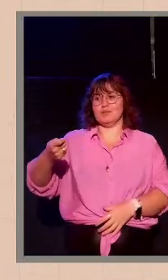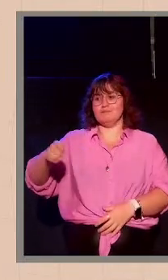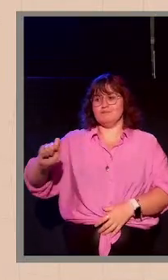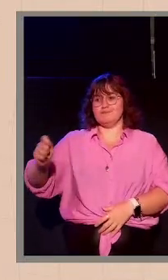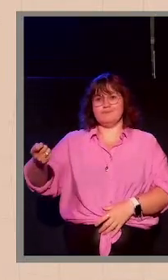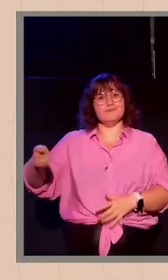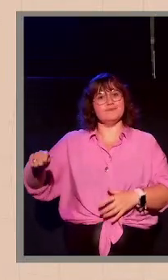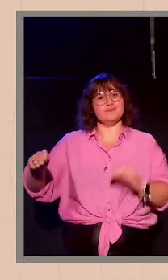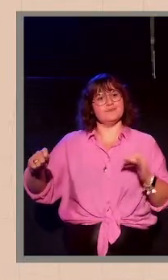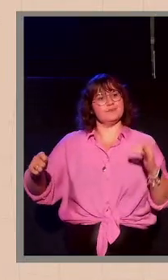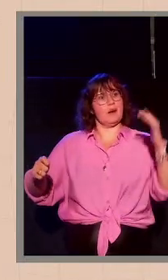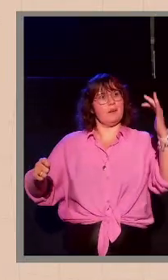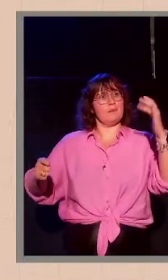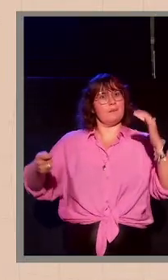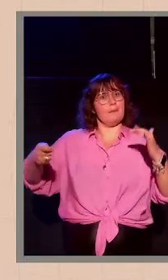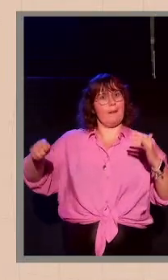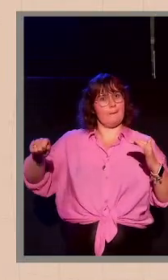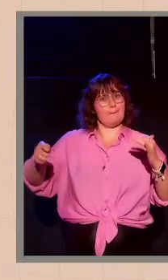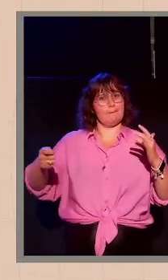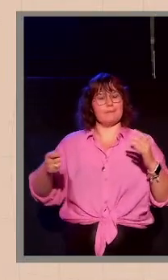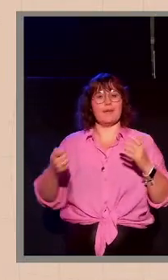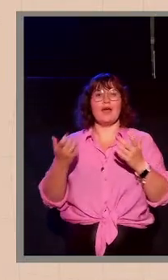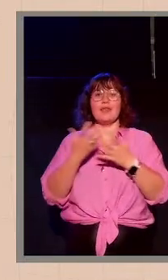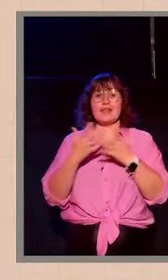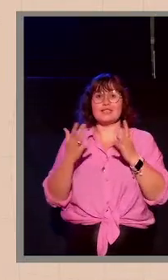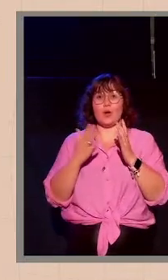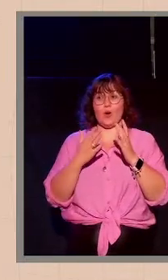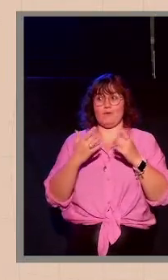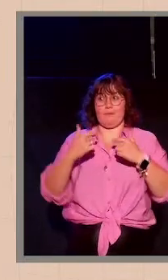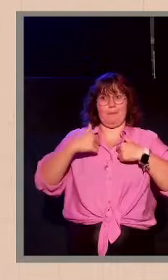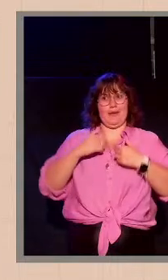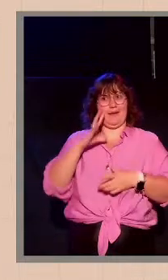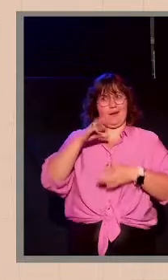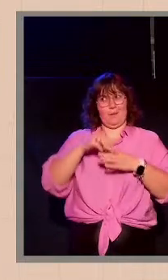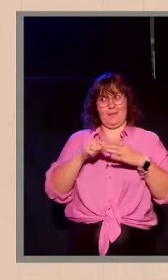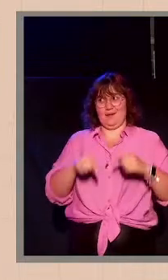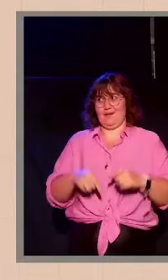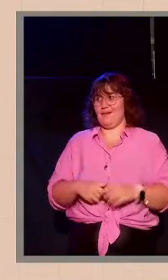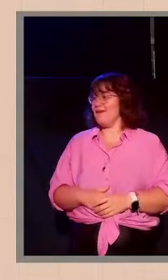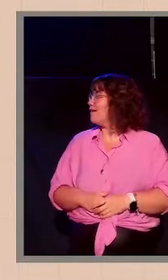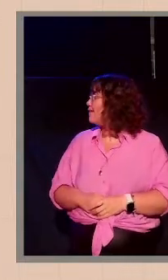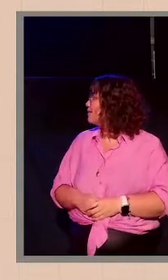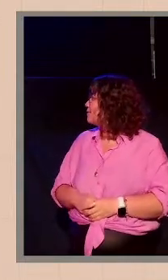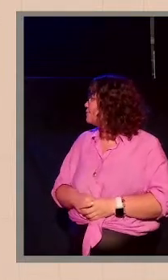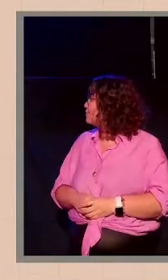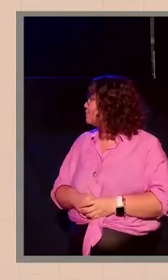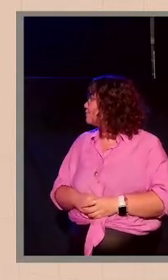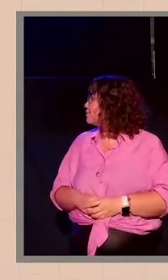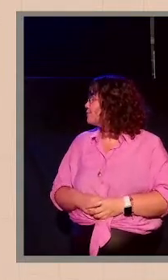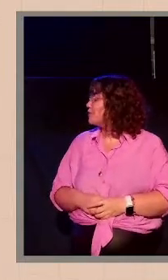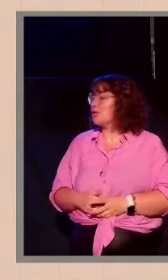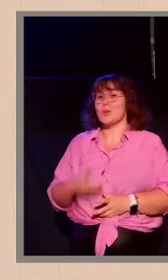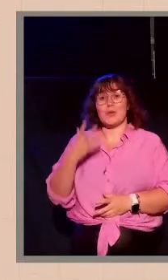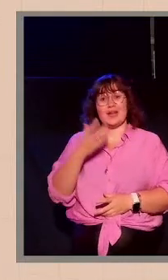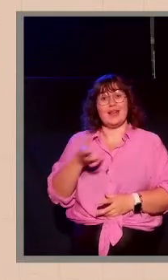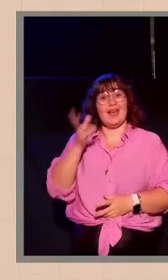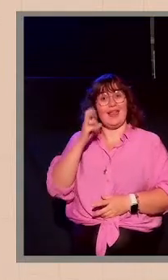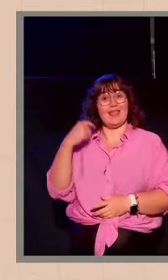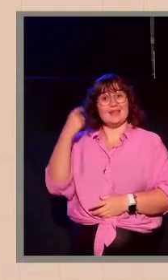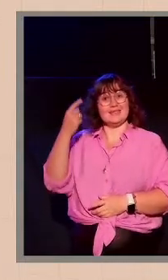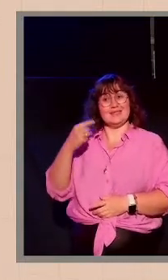sound. There's a whole lot of MIDI coming in here. This arpeggio sound, and when I move